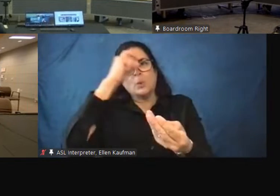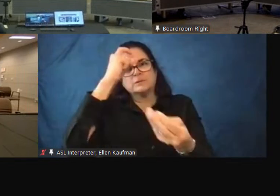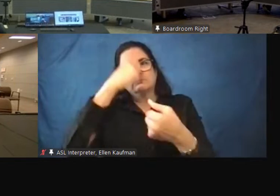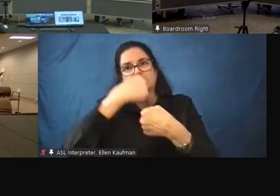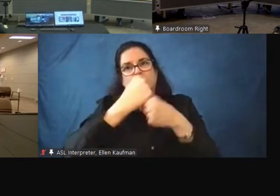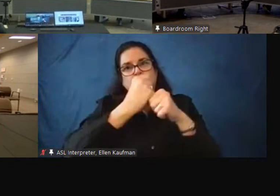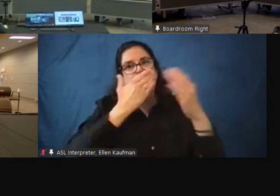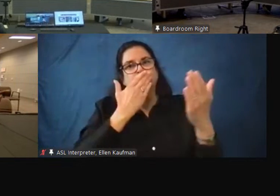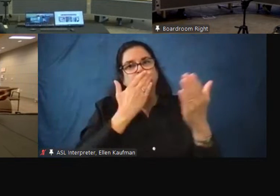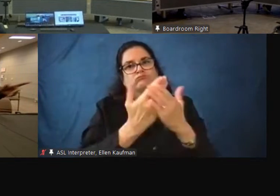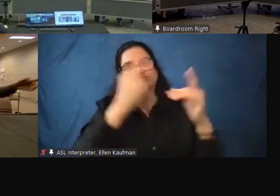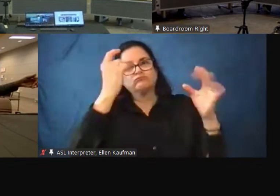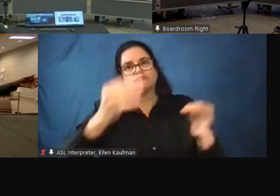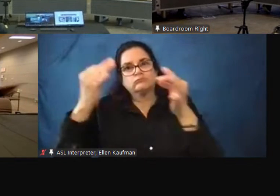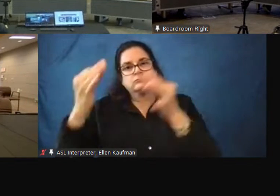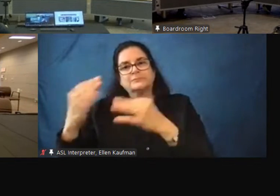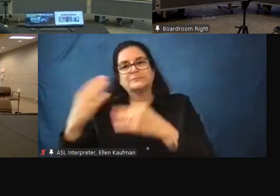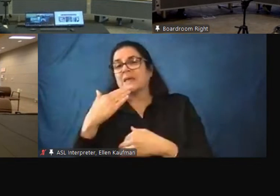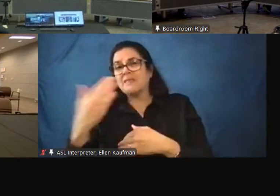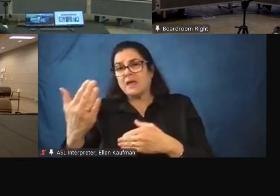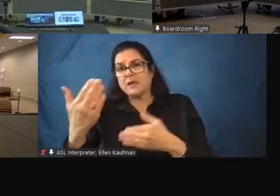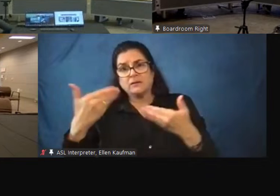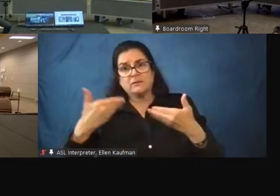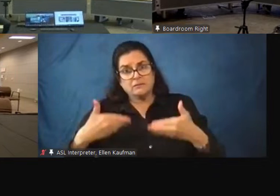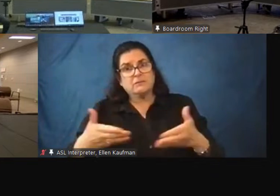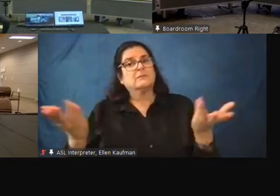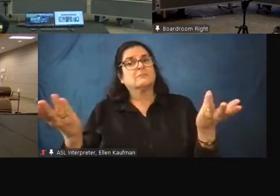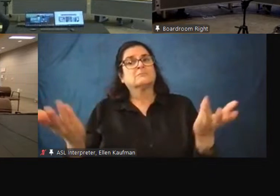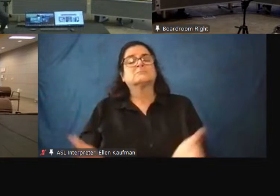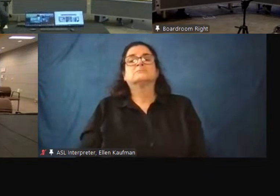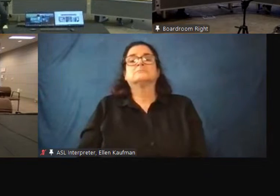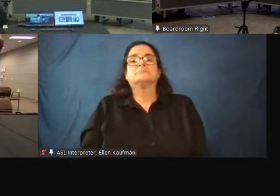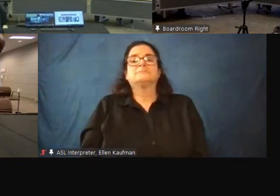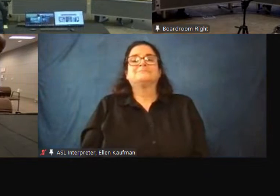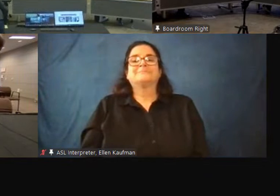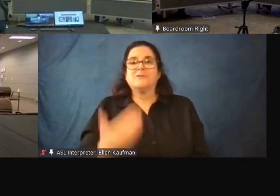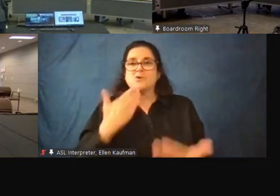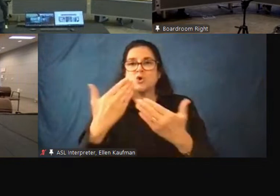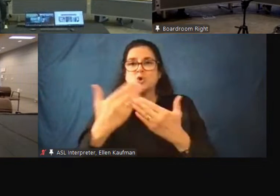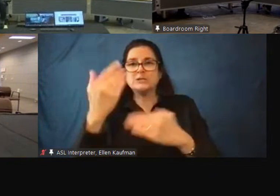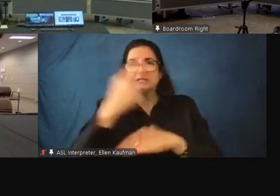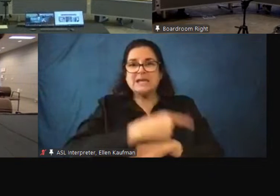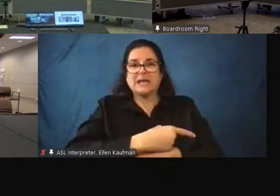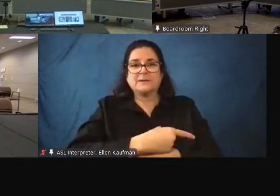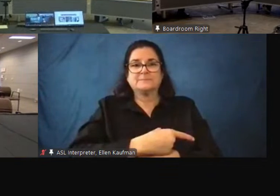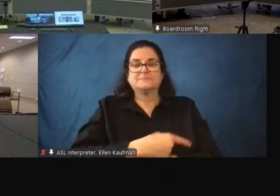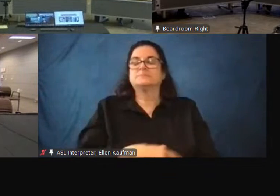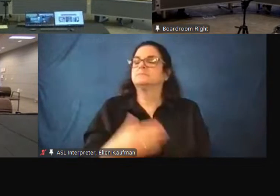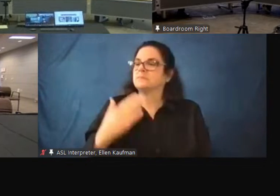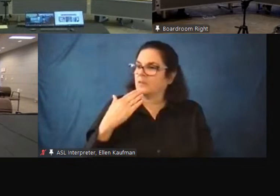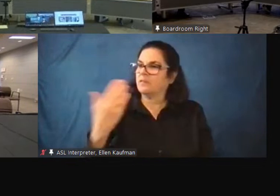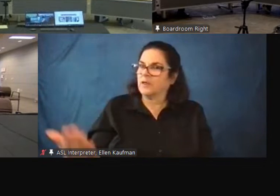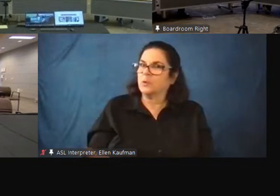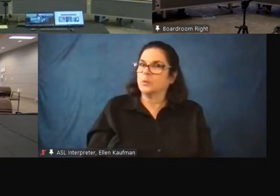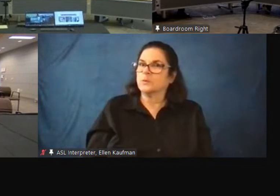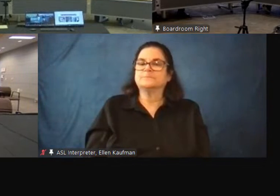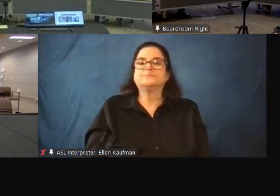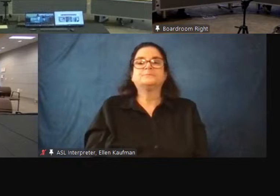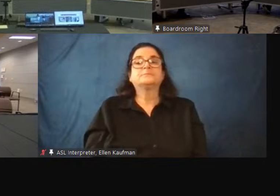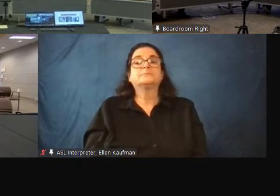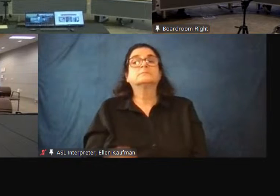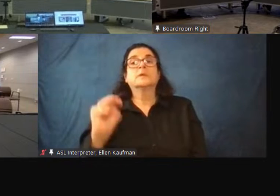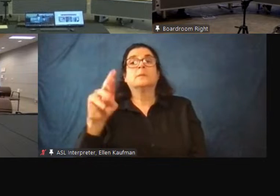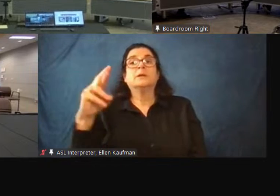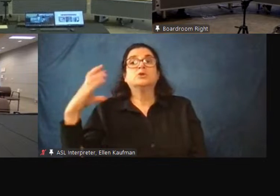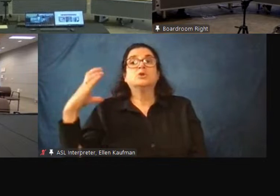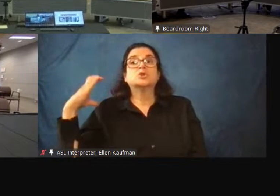thank you very much for the opportunity and the grace. Thank you. Have a good day. Thank you. Mr. Chairman, we have no